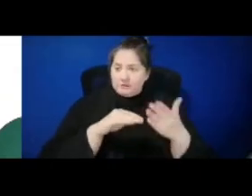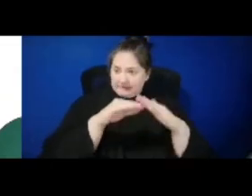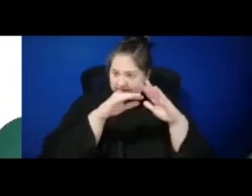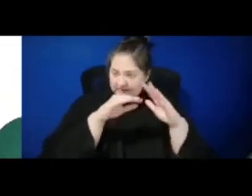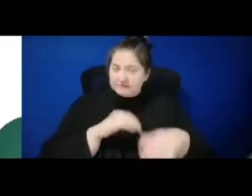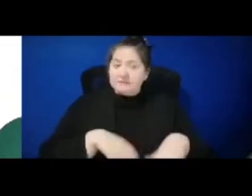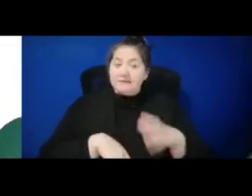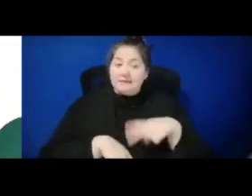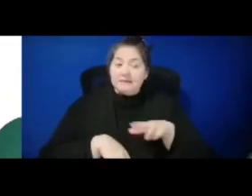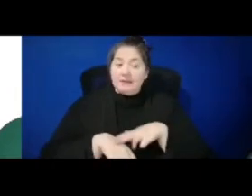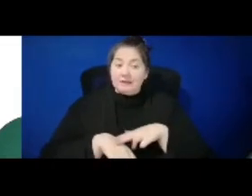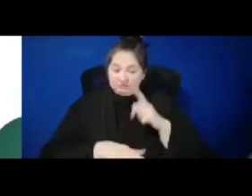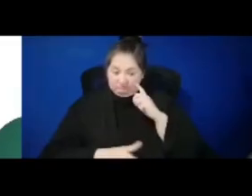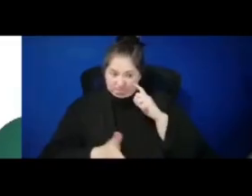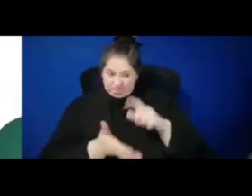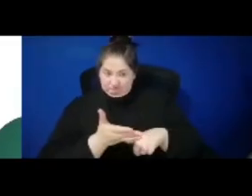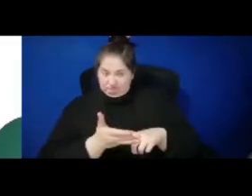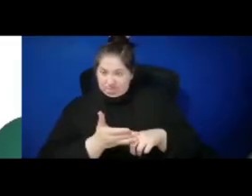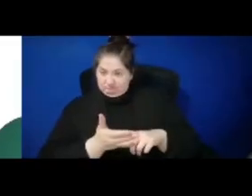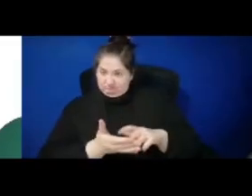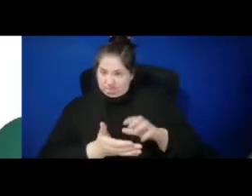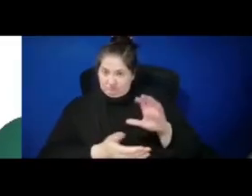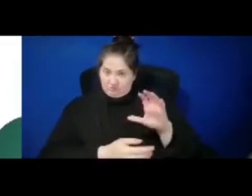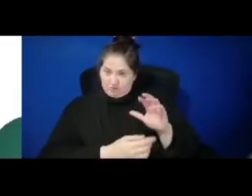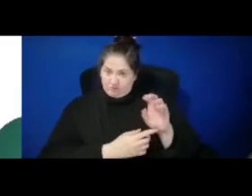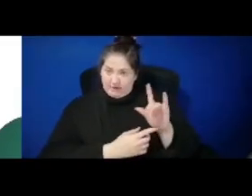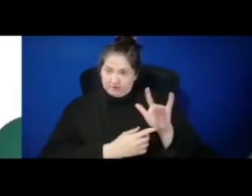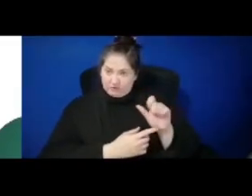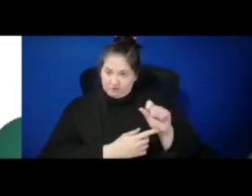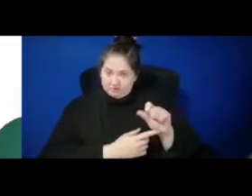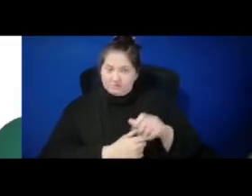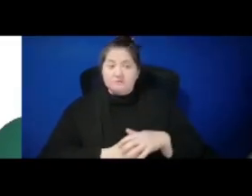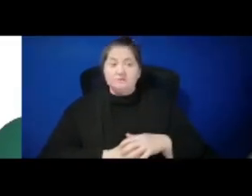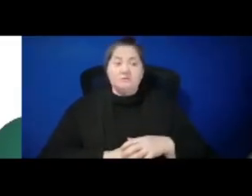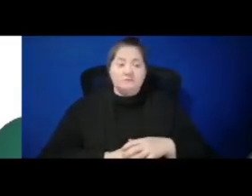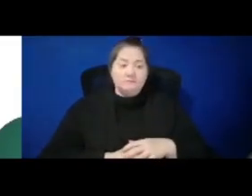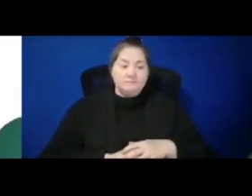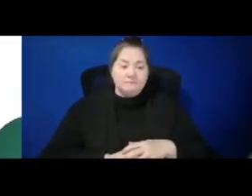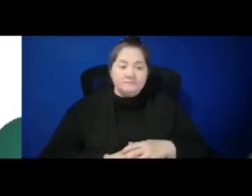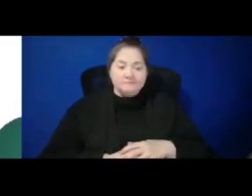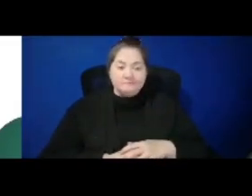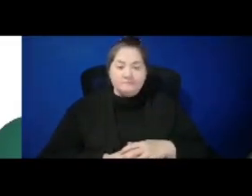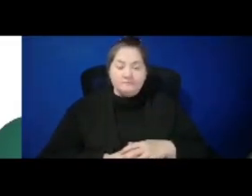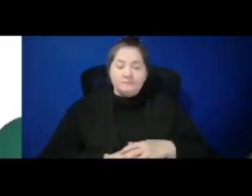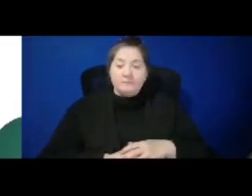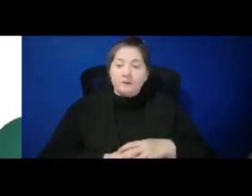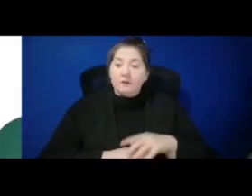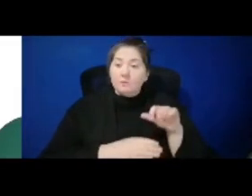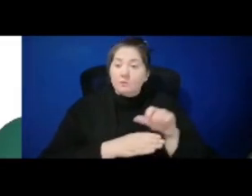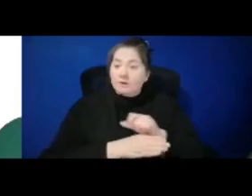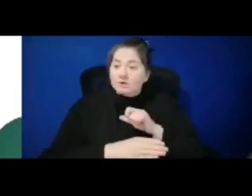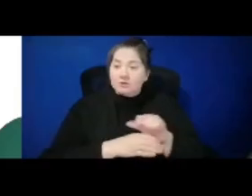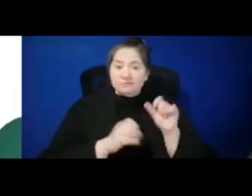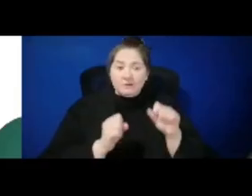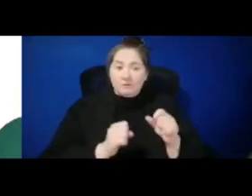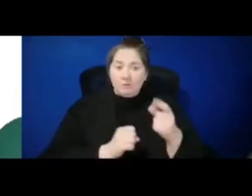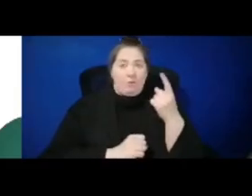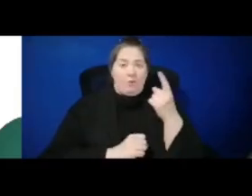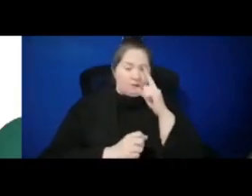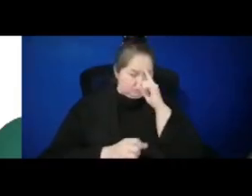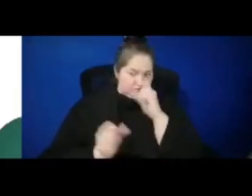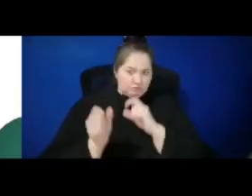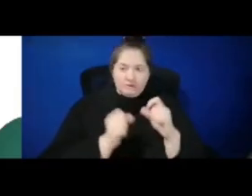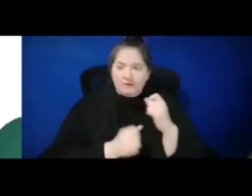recognized credentials and a nationally recognized credential, and that apprenticeship can be a strategy